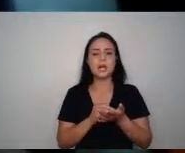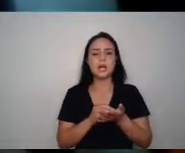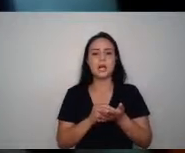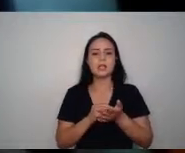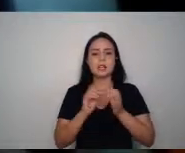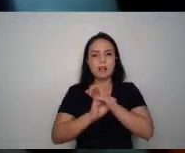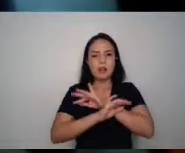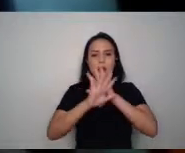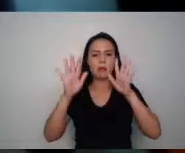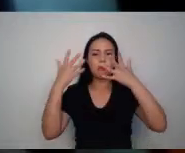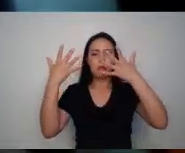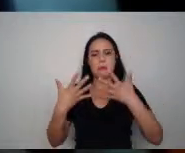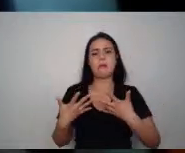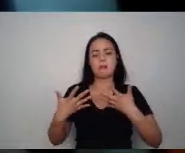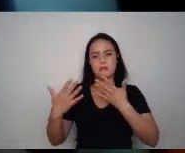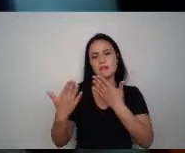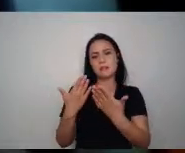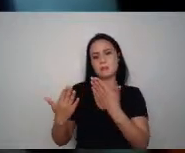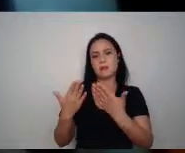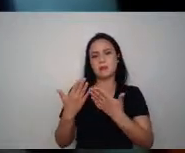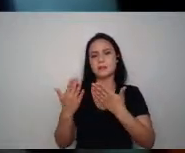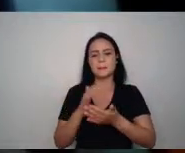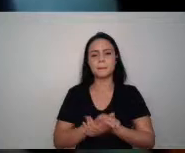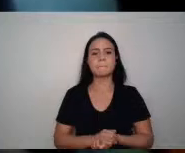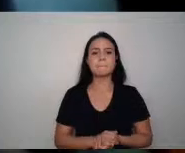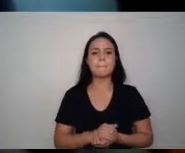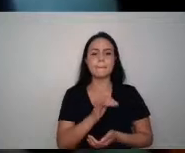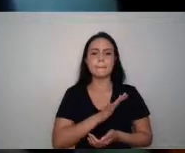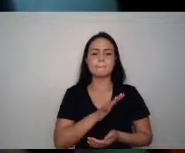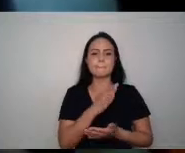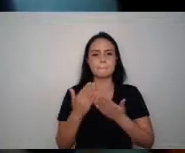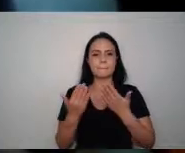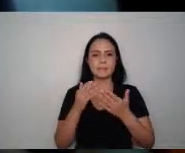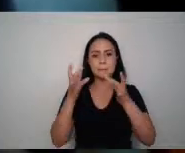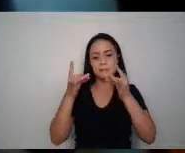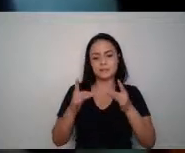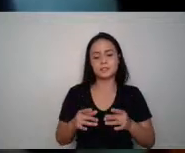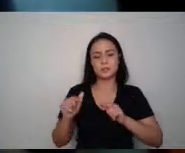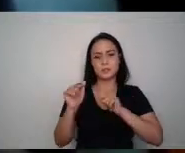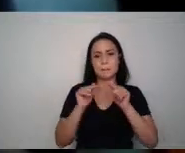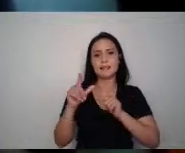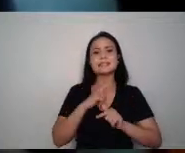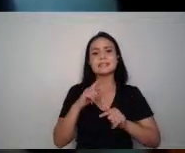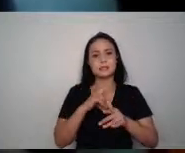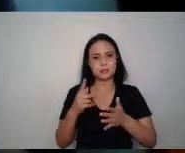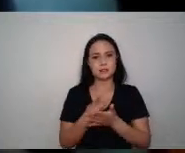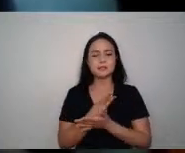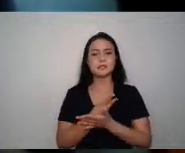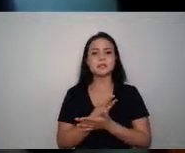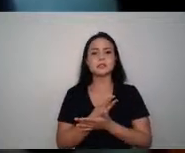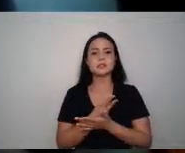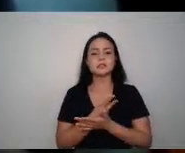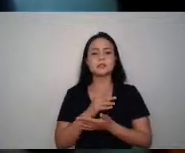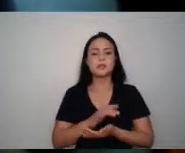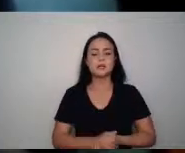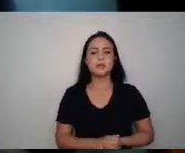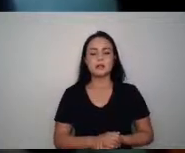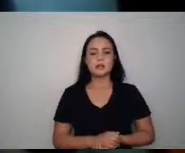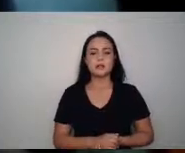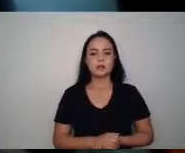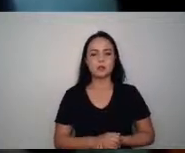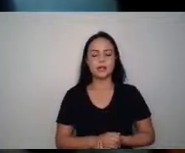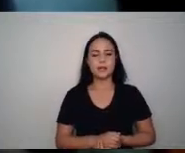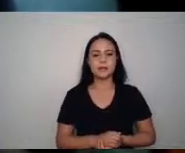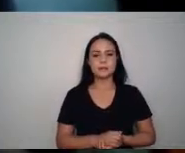but also the lack of clarity and transparency and specifying what kind of work it's going to be